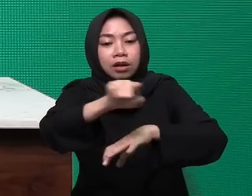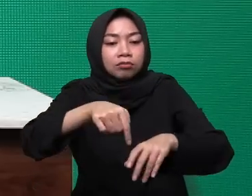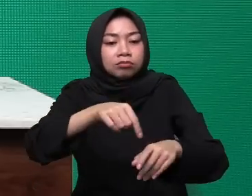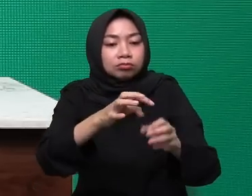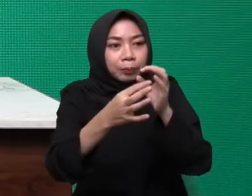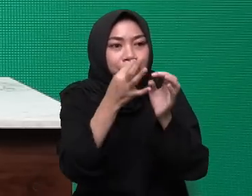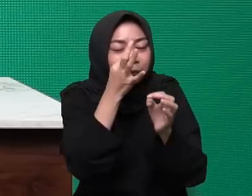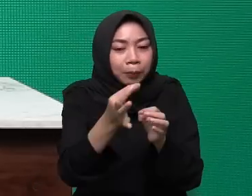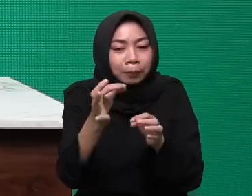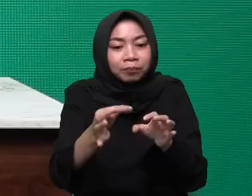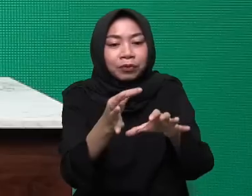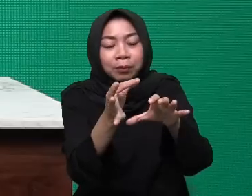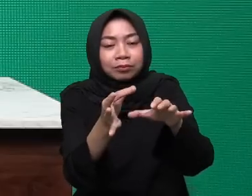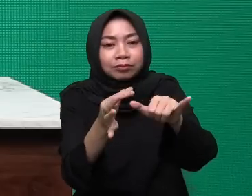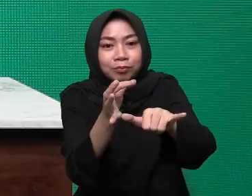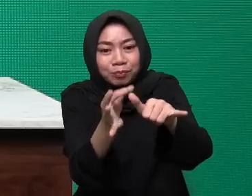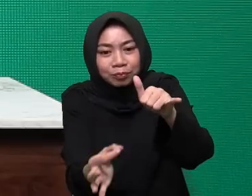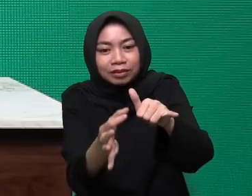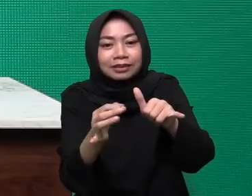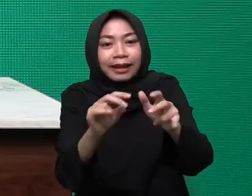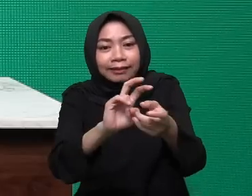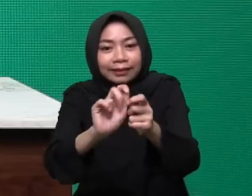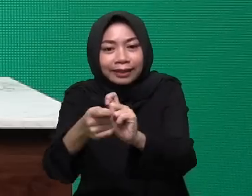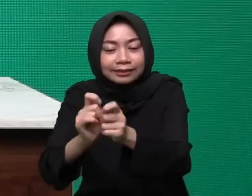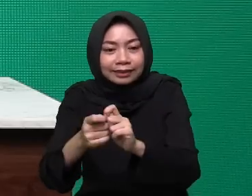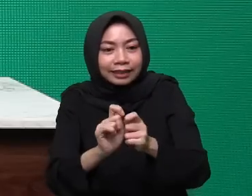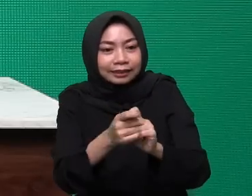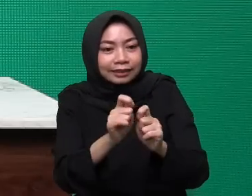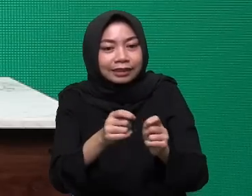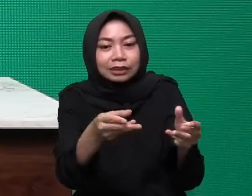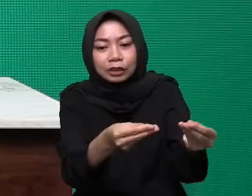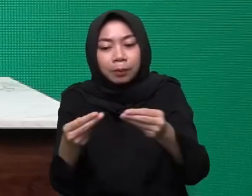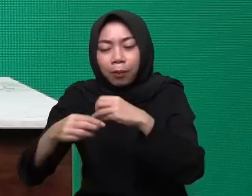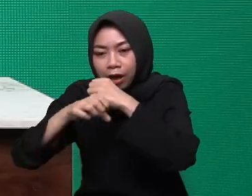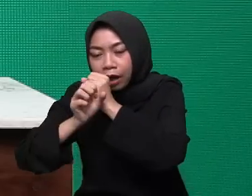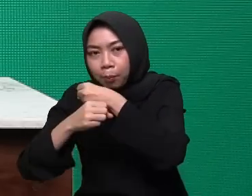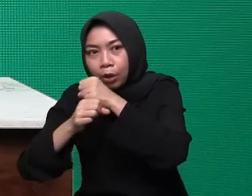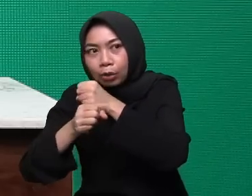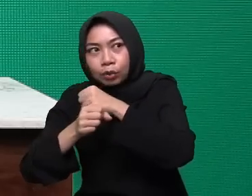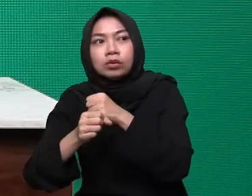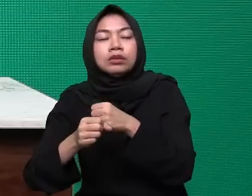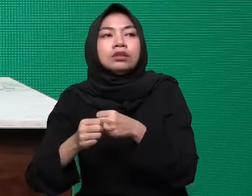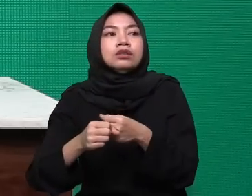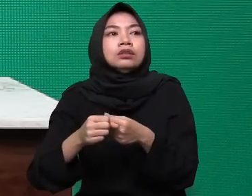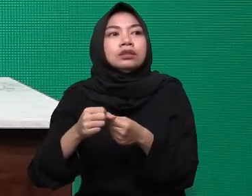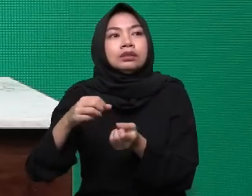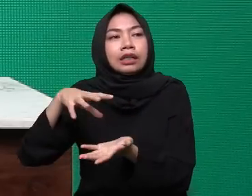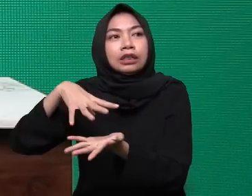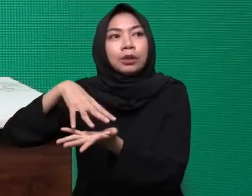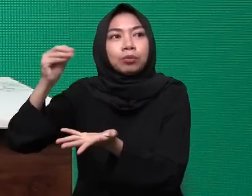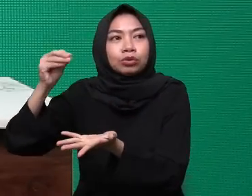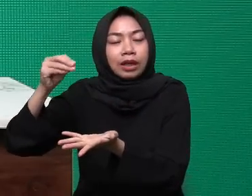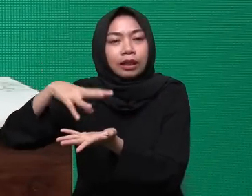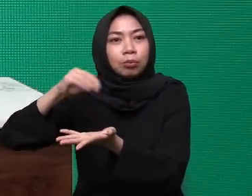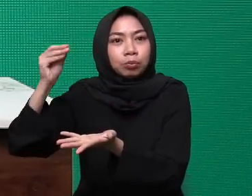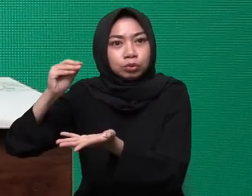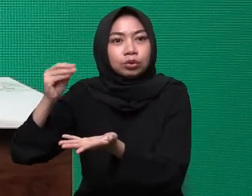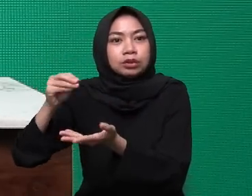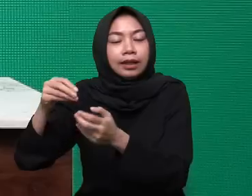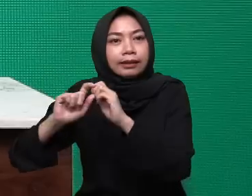will be carried out in the Ministry of Agriculture networks of laboratories, namely 10 veterinary centers, as well as